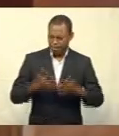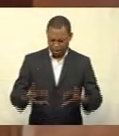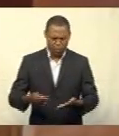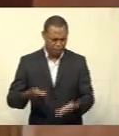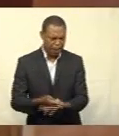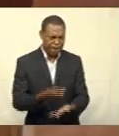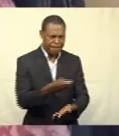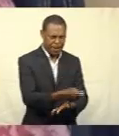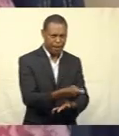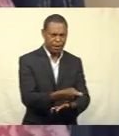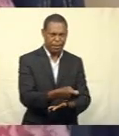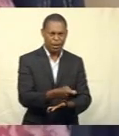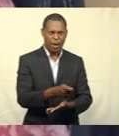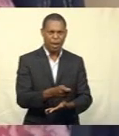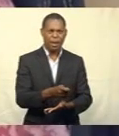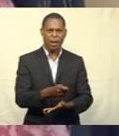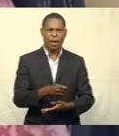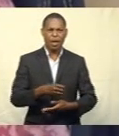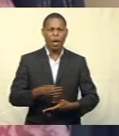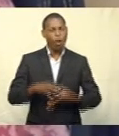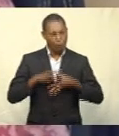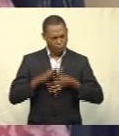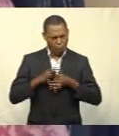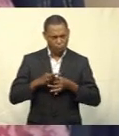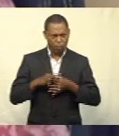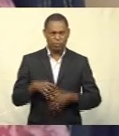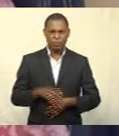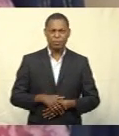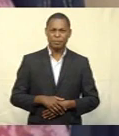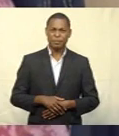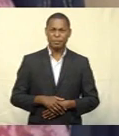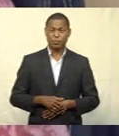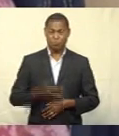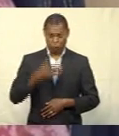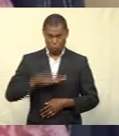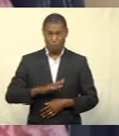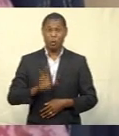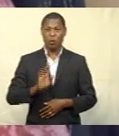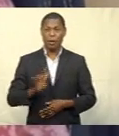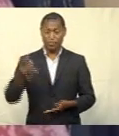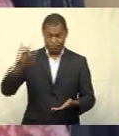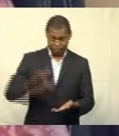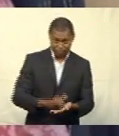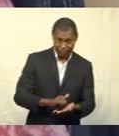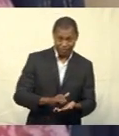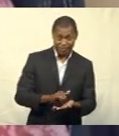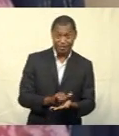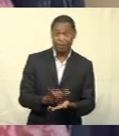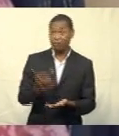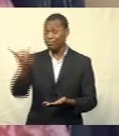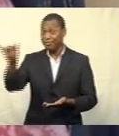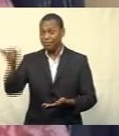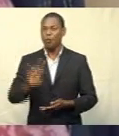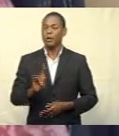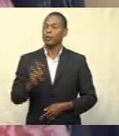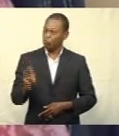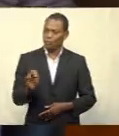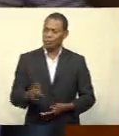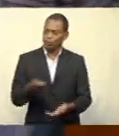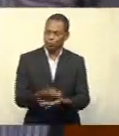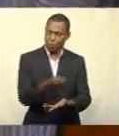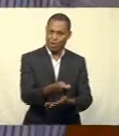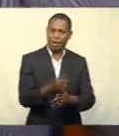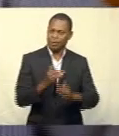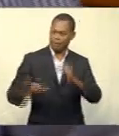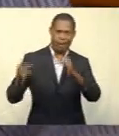own quarantine costs. If you want the luxury of being able to go in and out of the country, then you need to pay for that luxury. I think that's very fair.